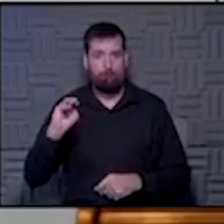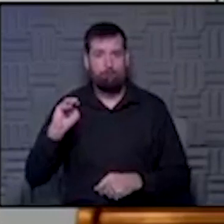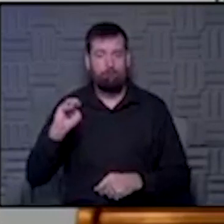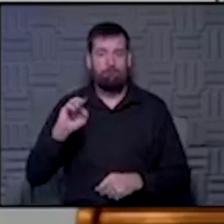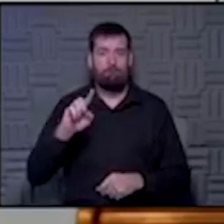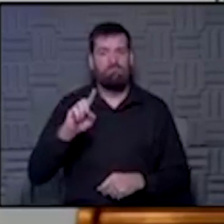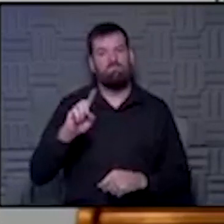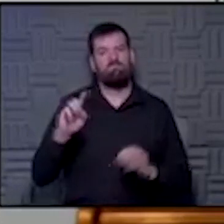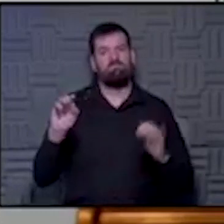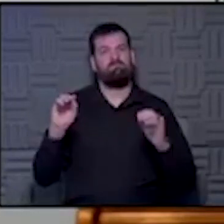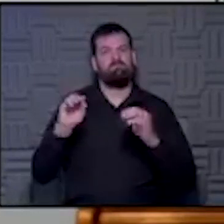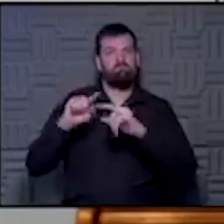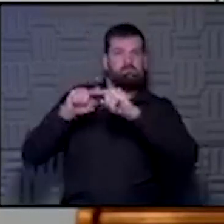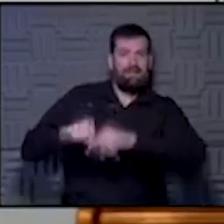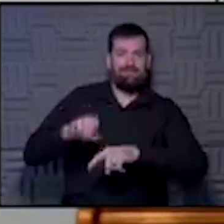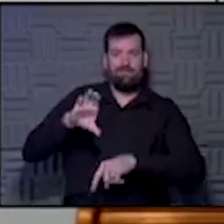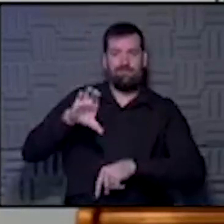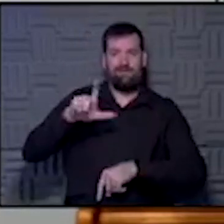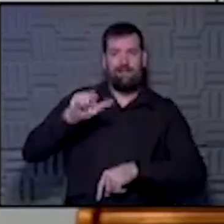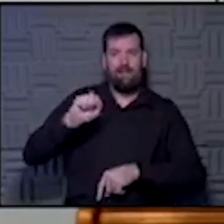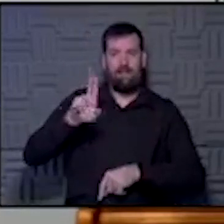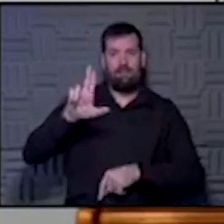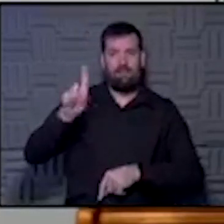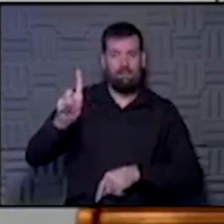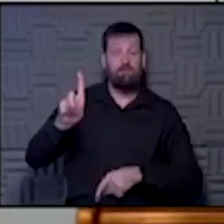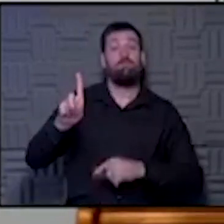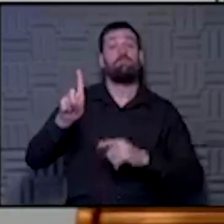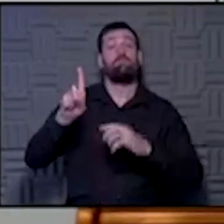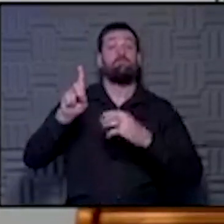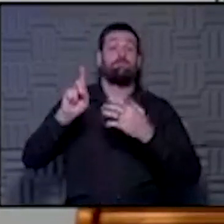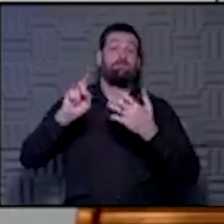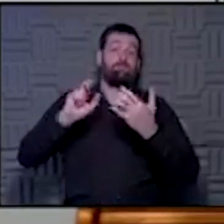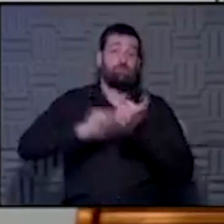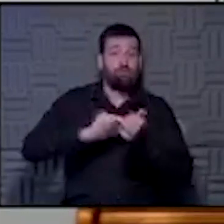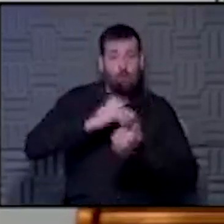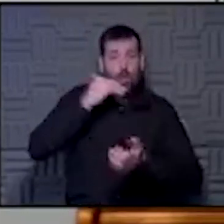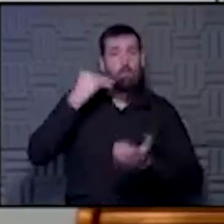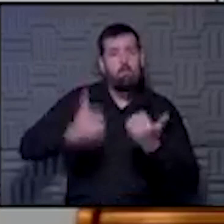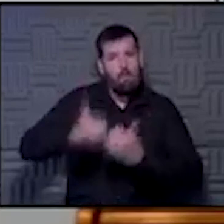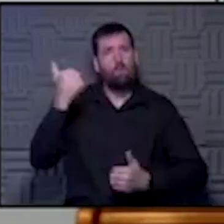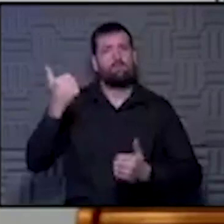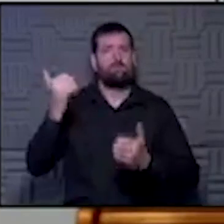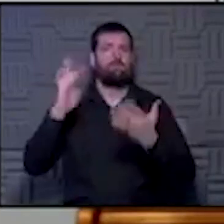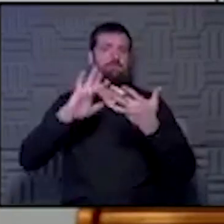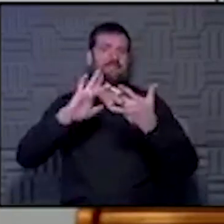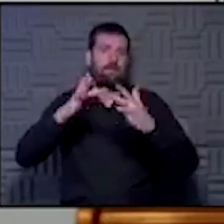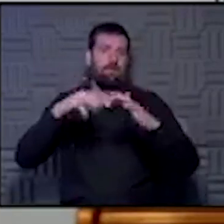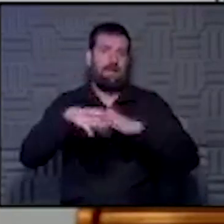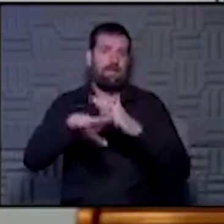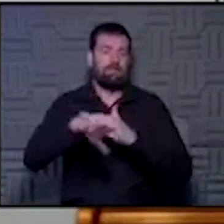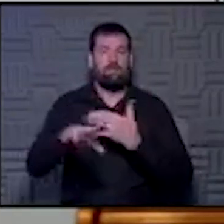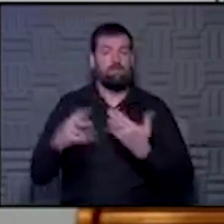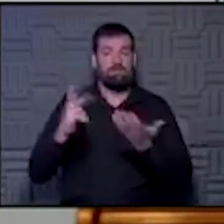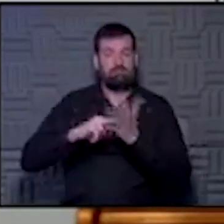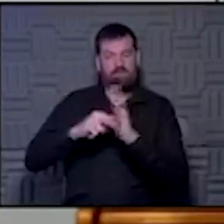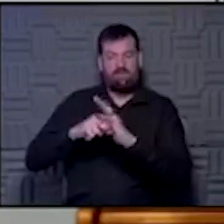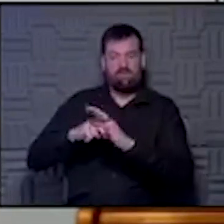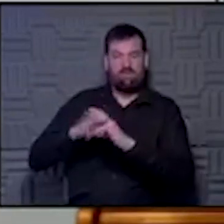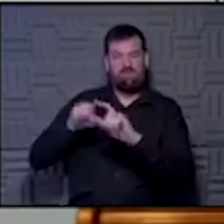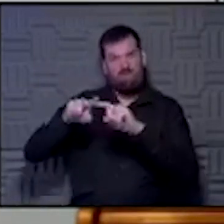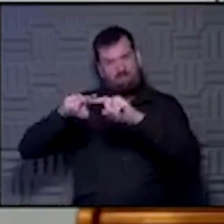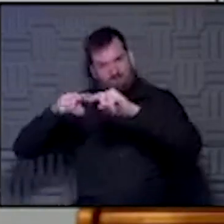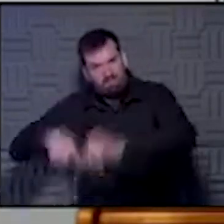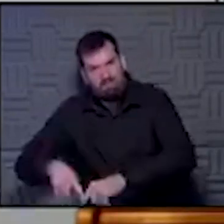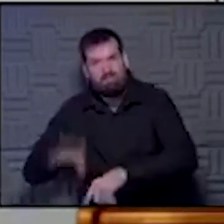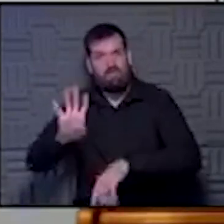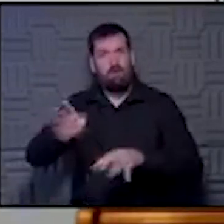more cloud-based. Most nursing homes have some internet access, so we're not taking a huge toll on their broadband with